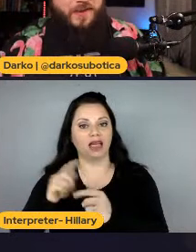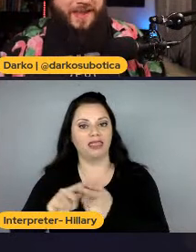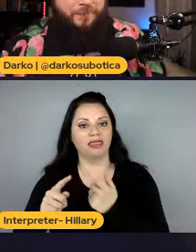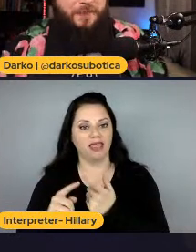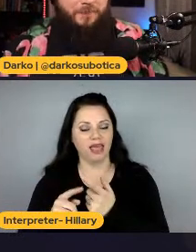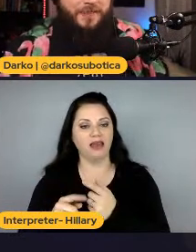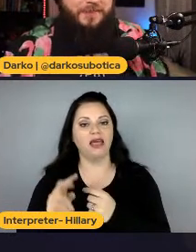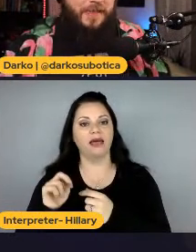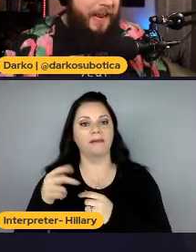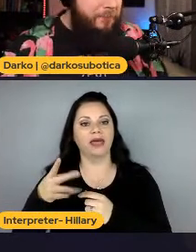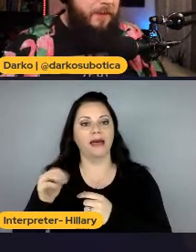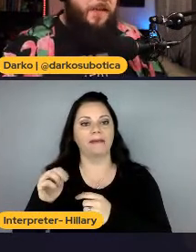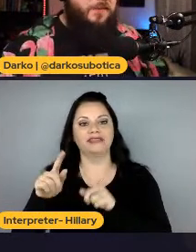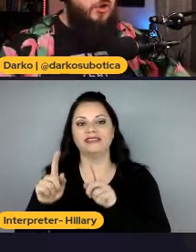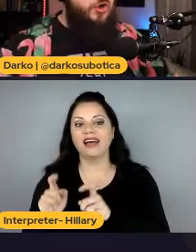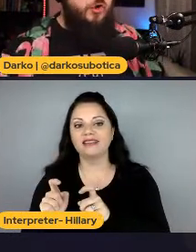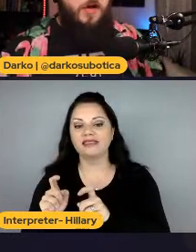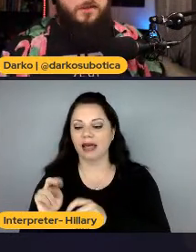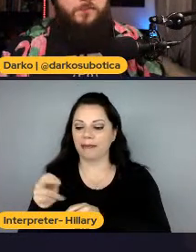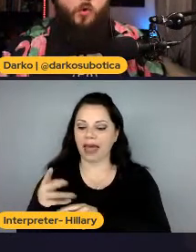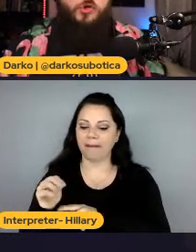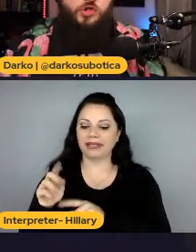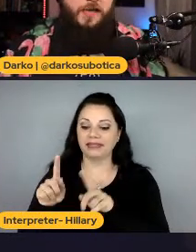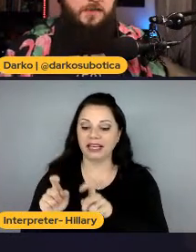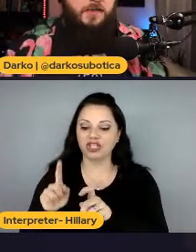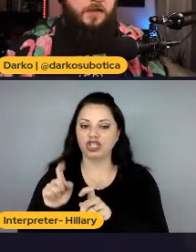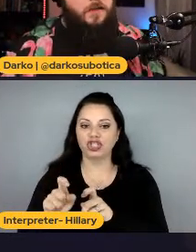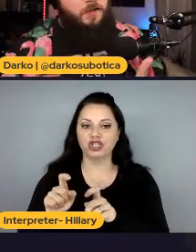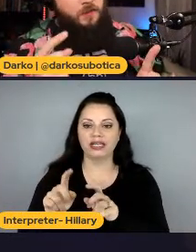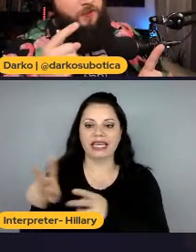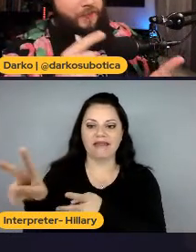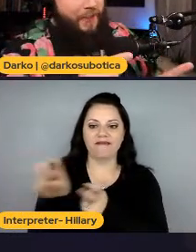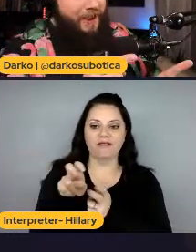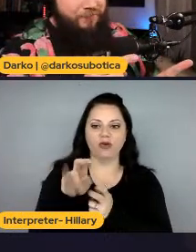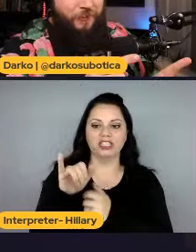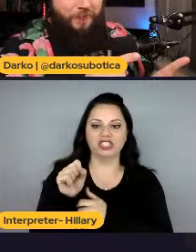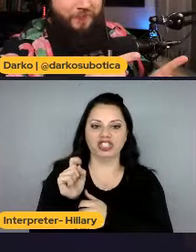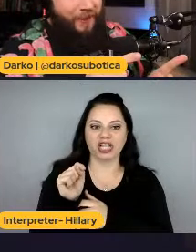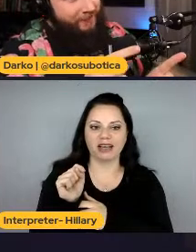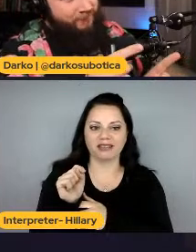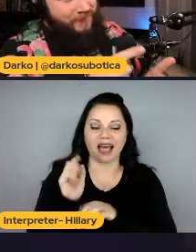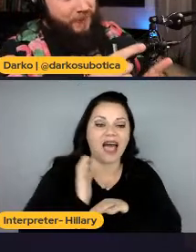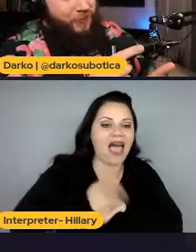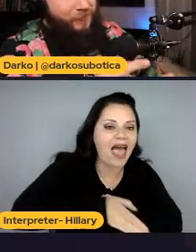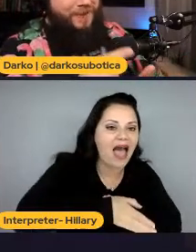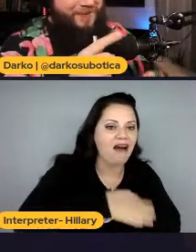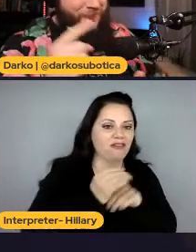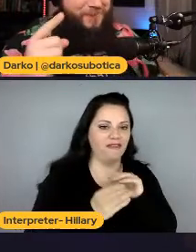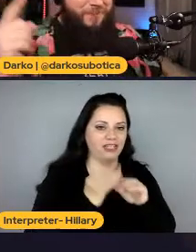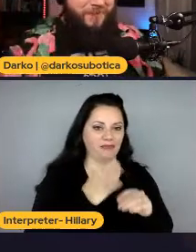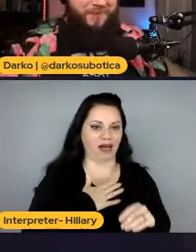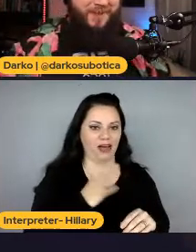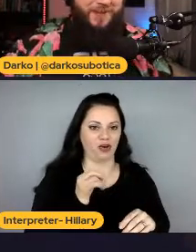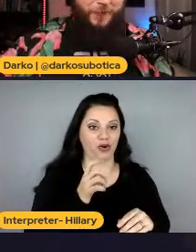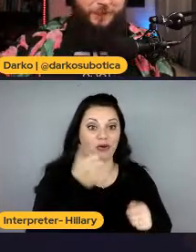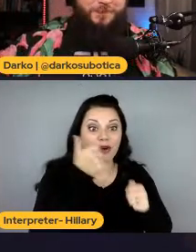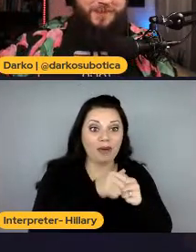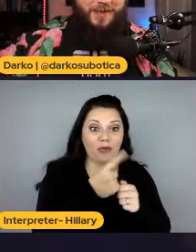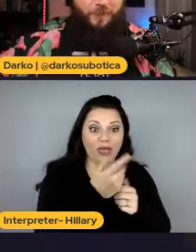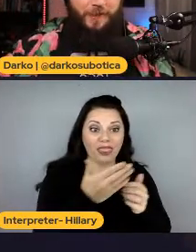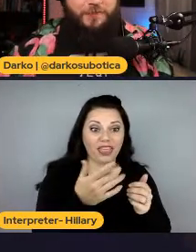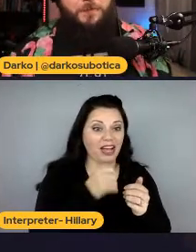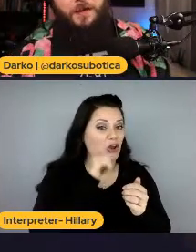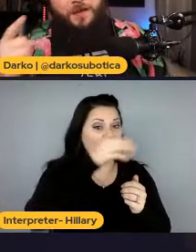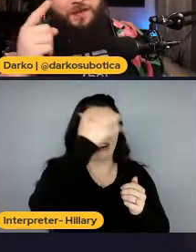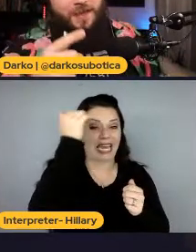going to run npm test. And npm test should invoke jest after I fix my code. You remember the thing I told you I'm